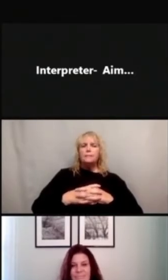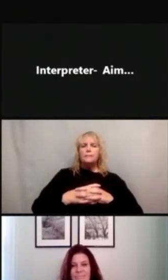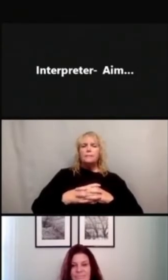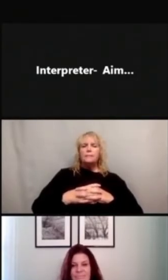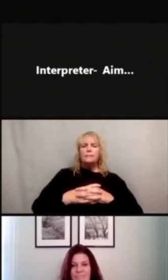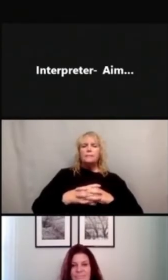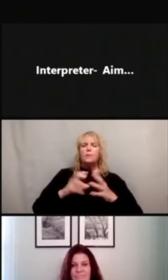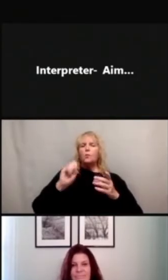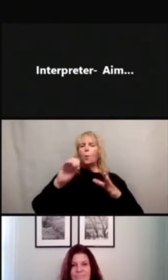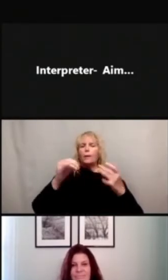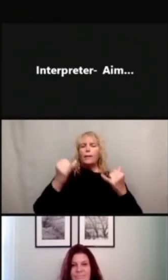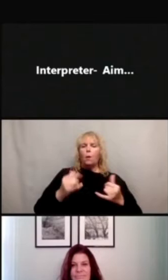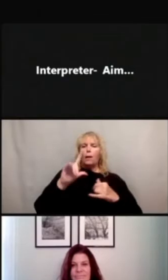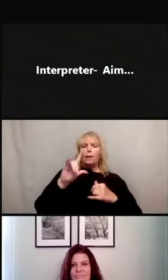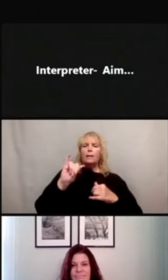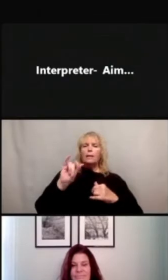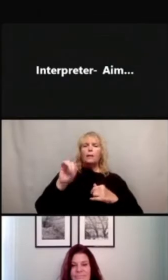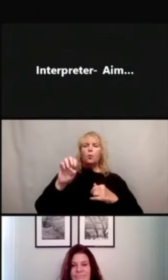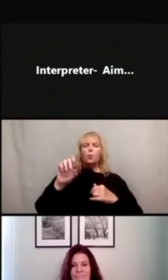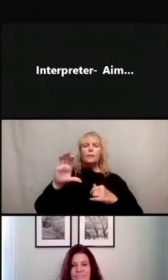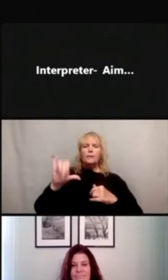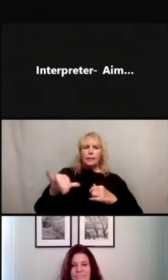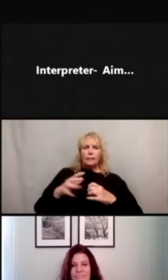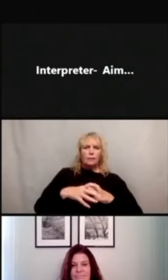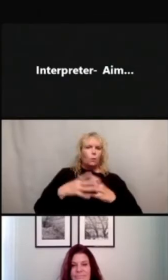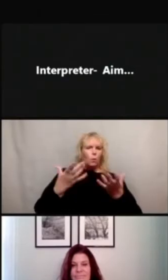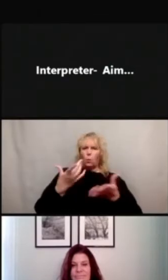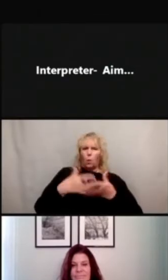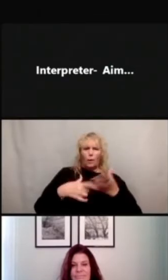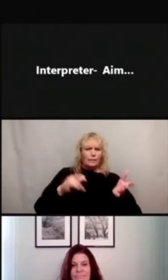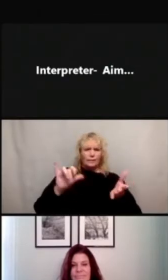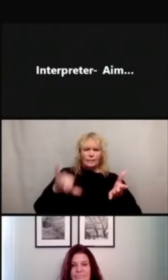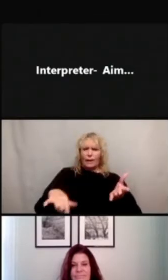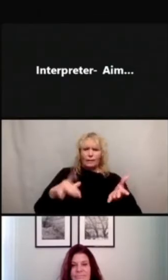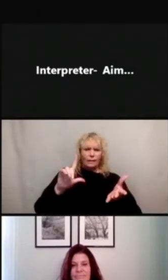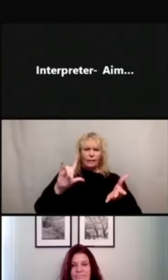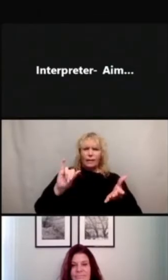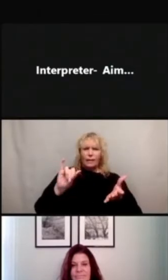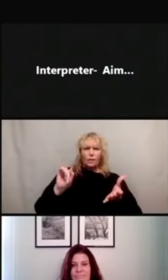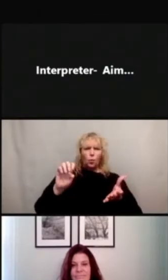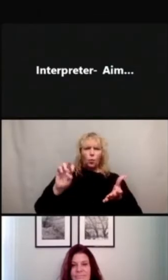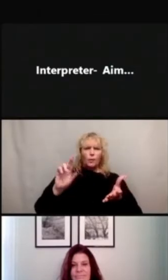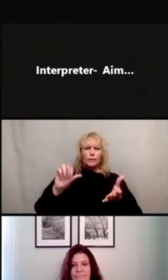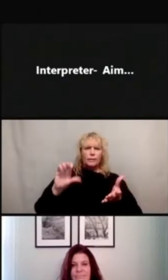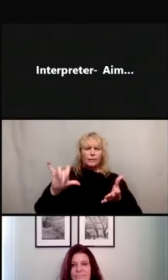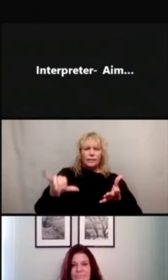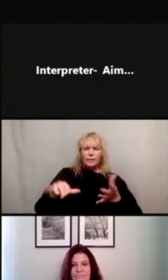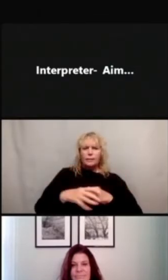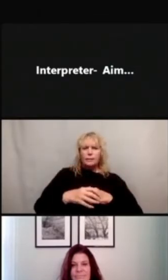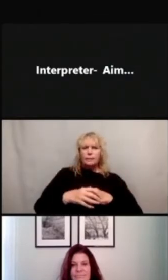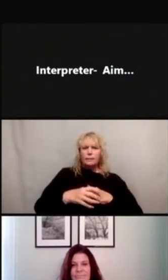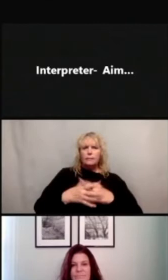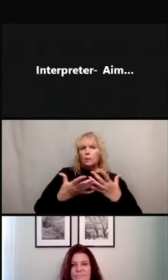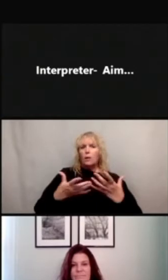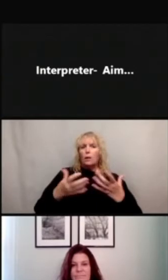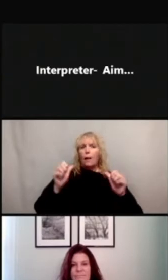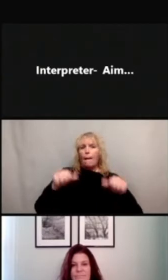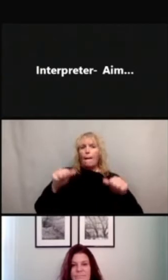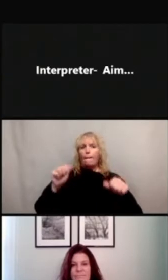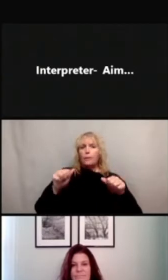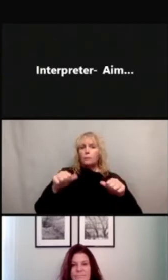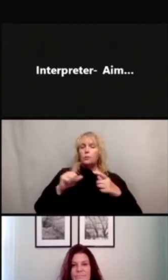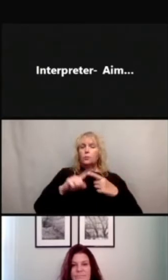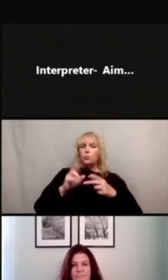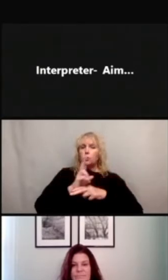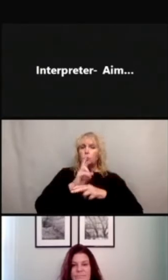So literacy, what is literacy? Well, just to kind of give you a basic definition, literacy is the ability to use written and